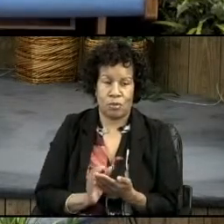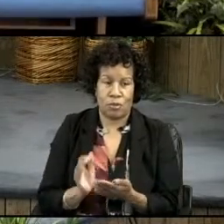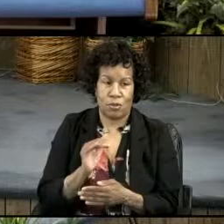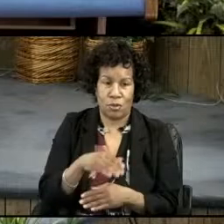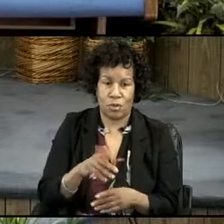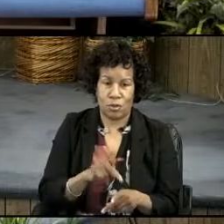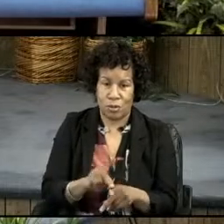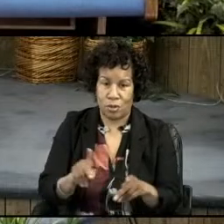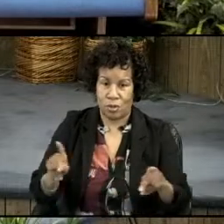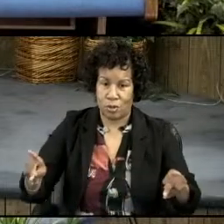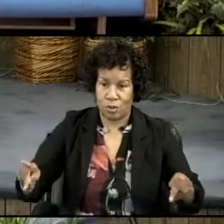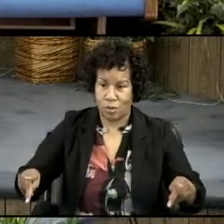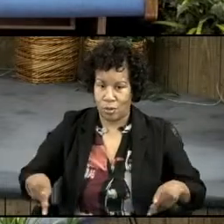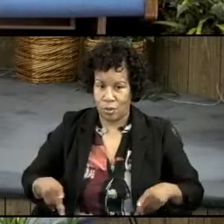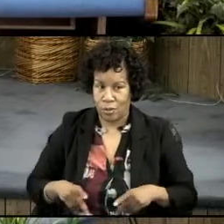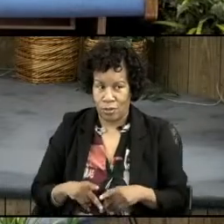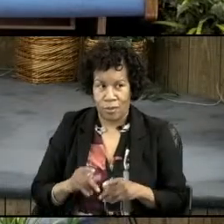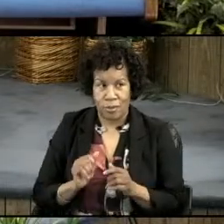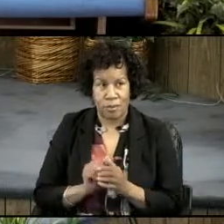carriage just sitting there.